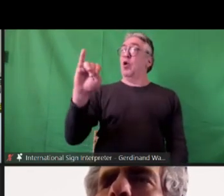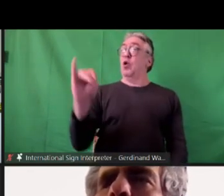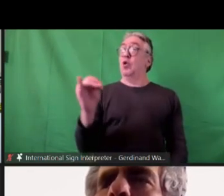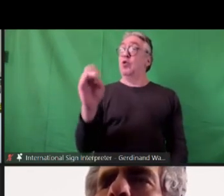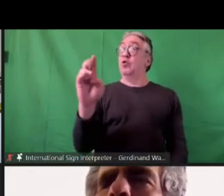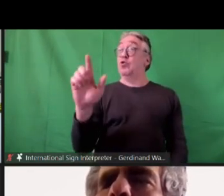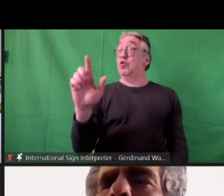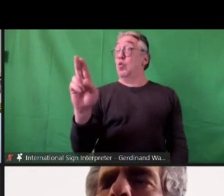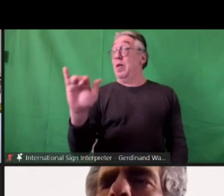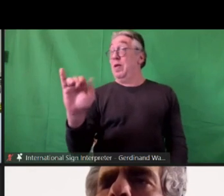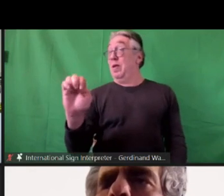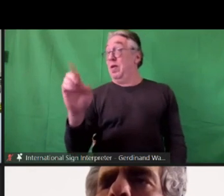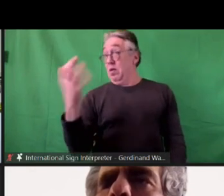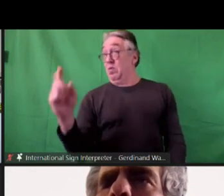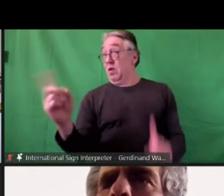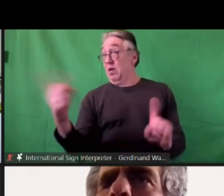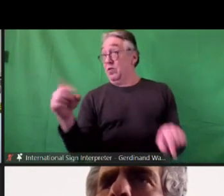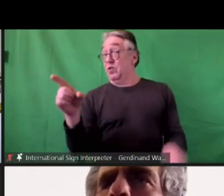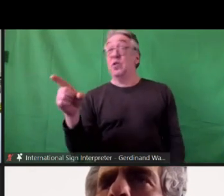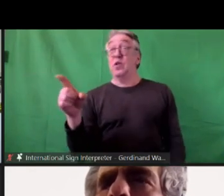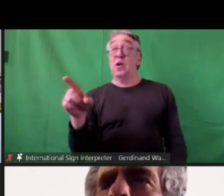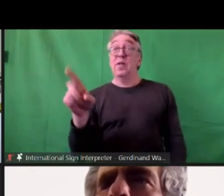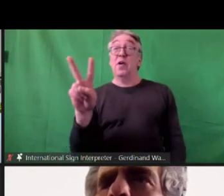want to answer this question.